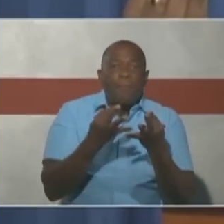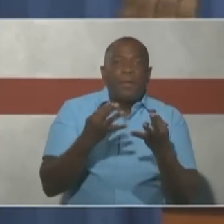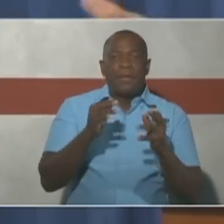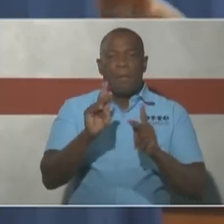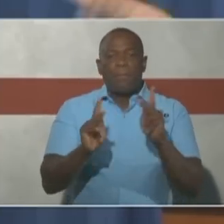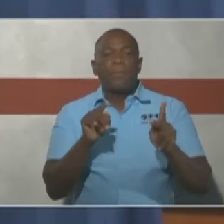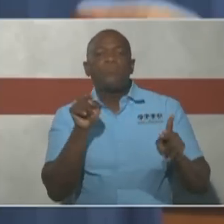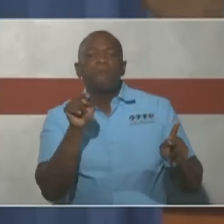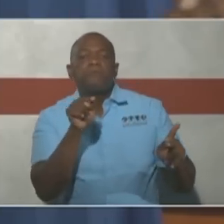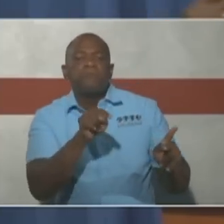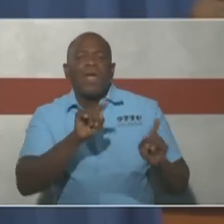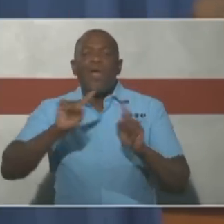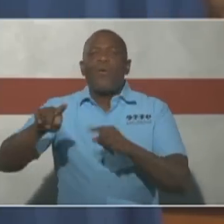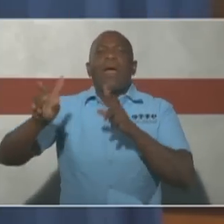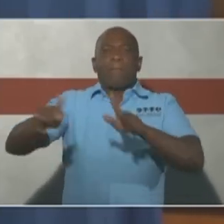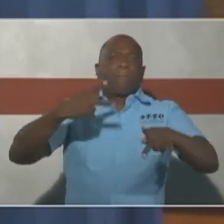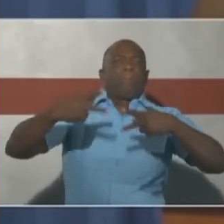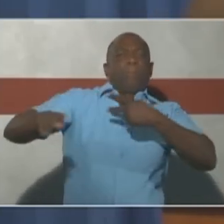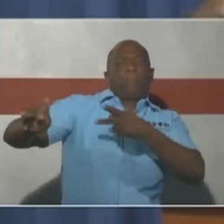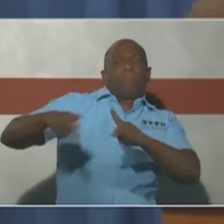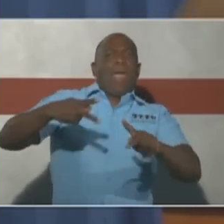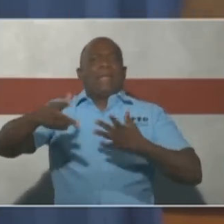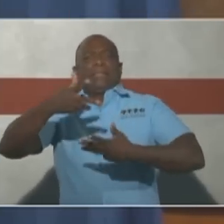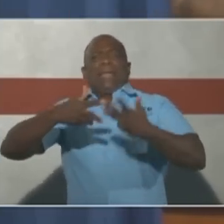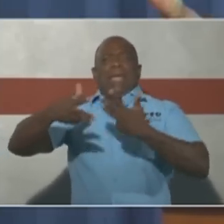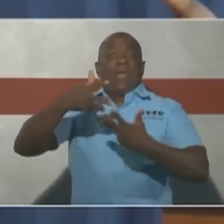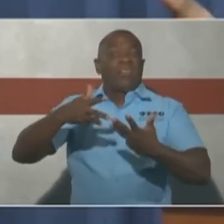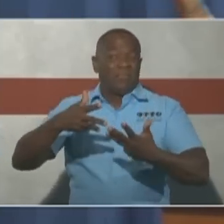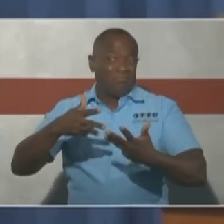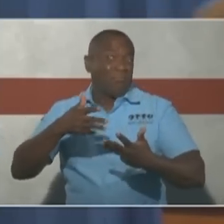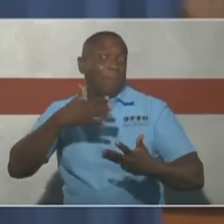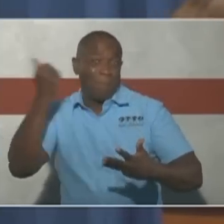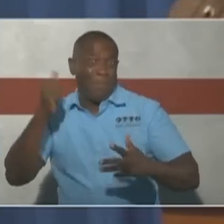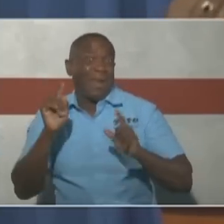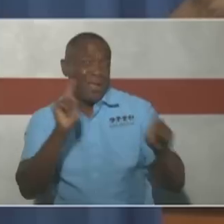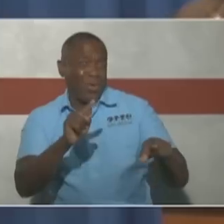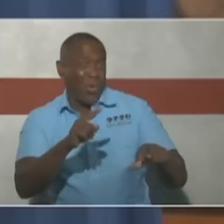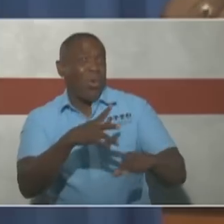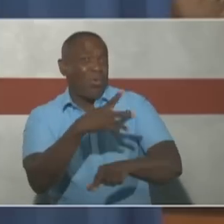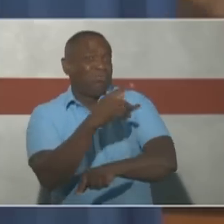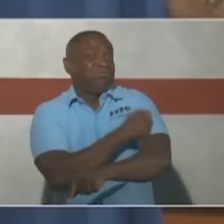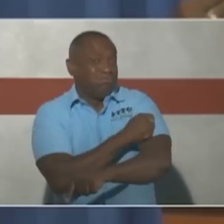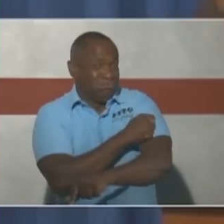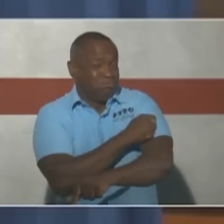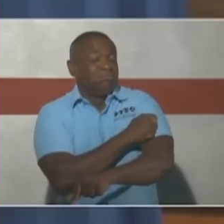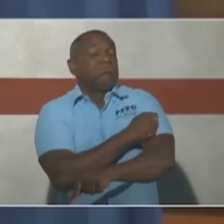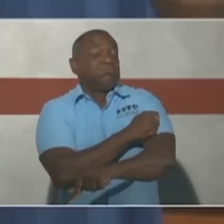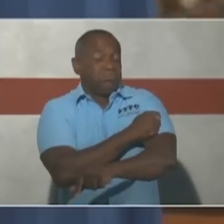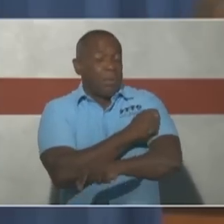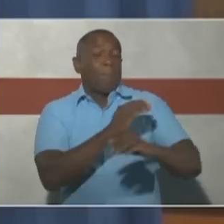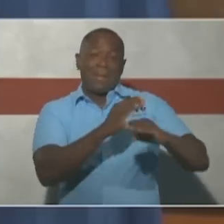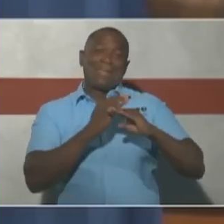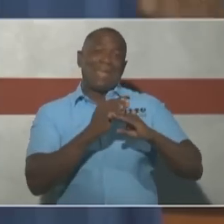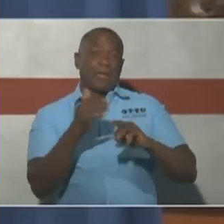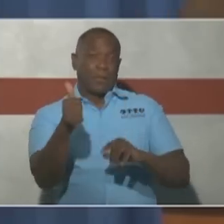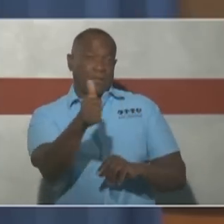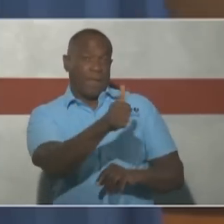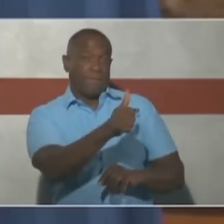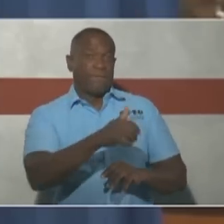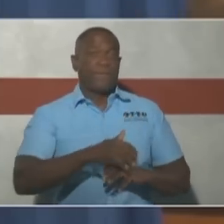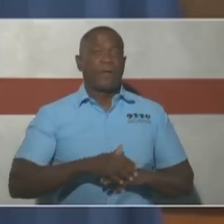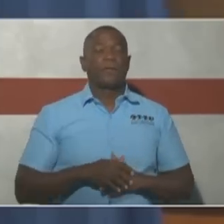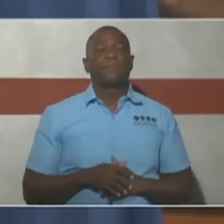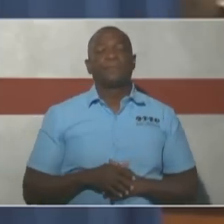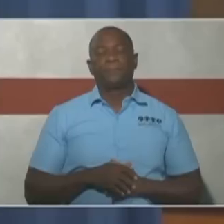to decelerate. So it's another reason to re-emphasize the need for those who are vulnerable to protect themselves by